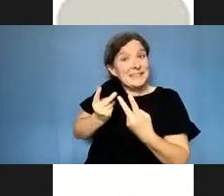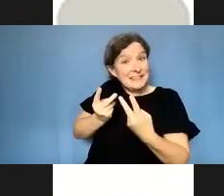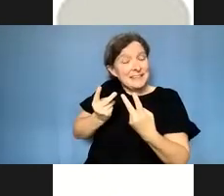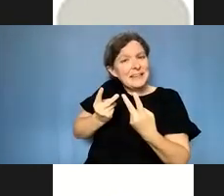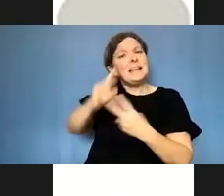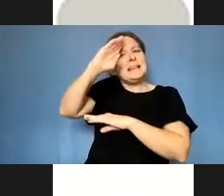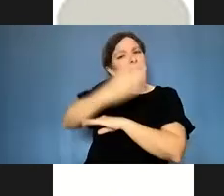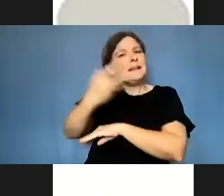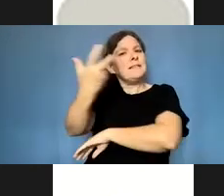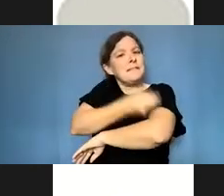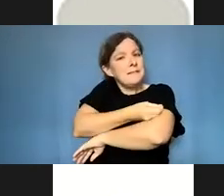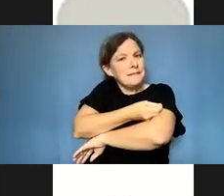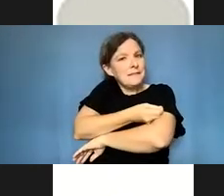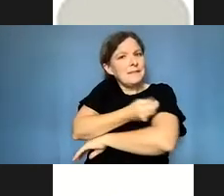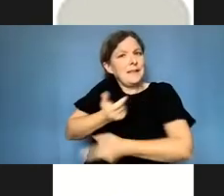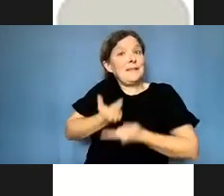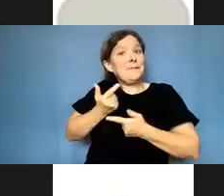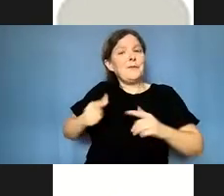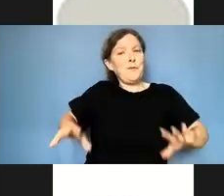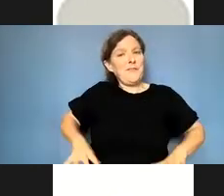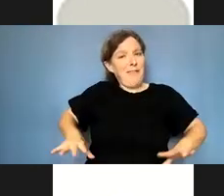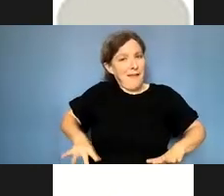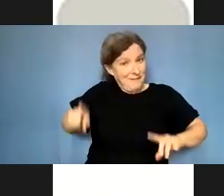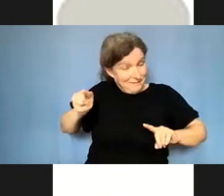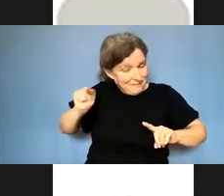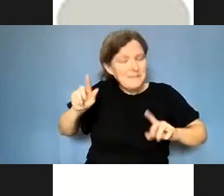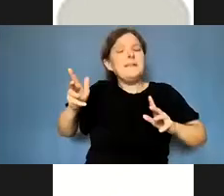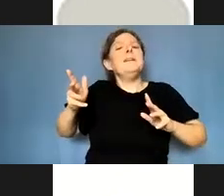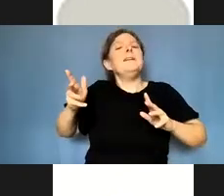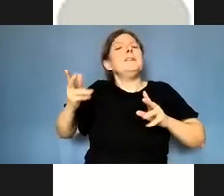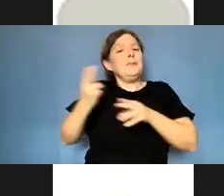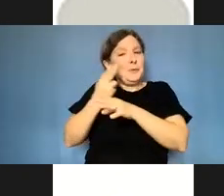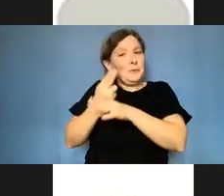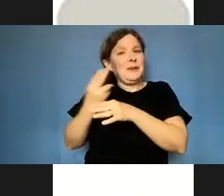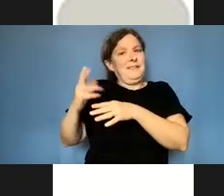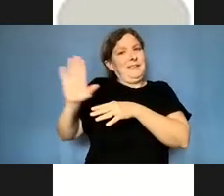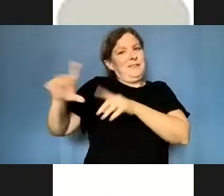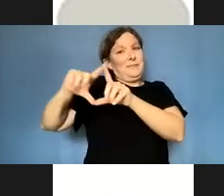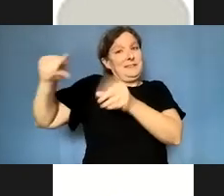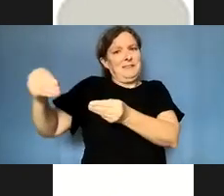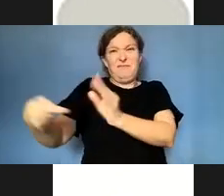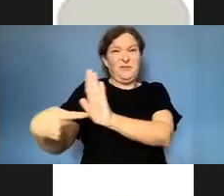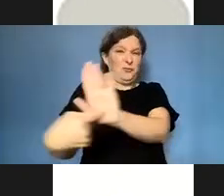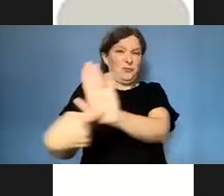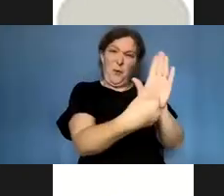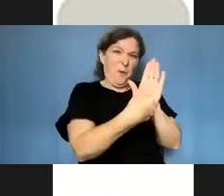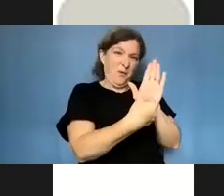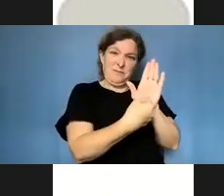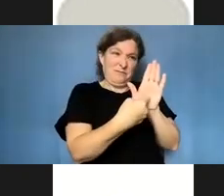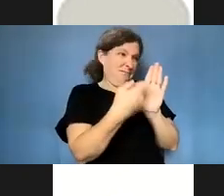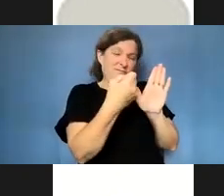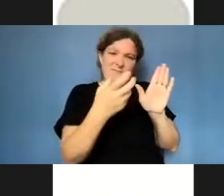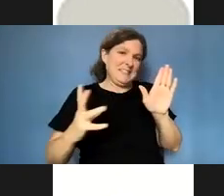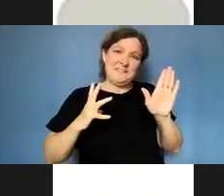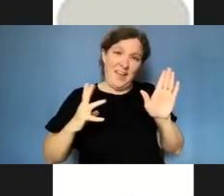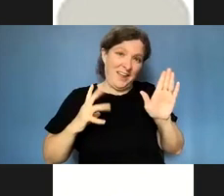was vaccinated and has lived in Newfoundland, and he's been using his Newfoundland receipt, and he's had no issues at all.